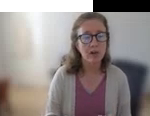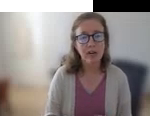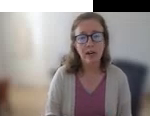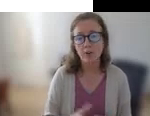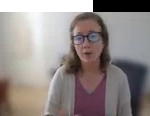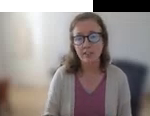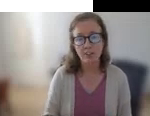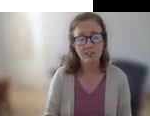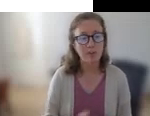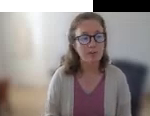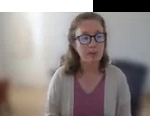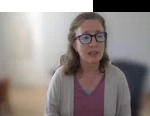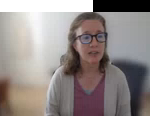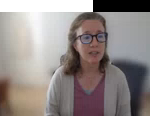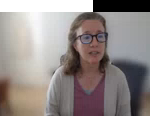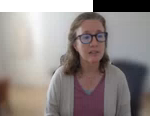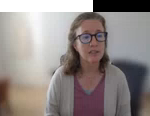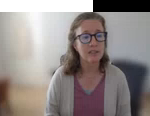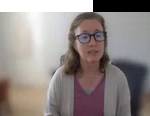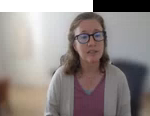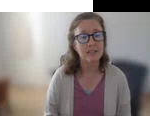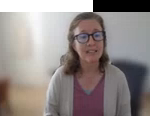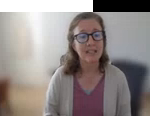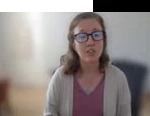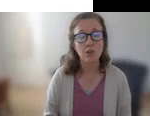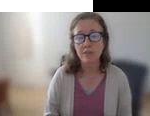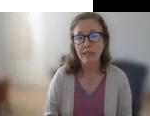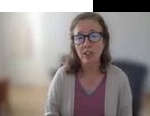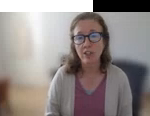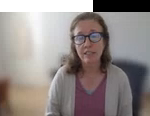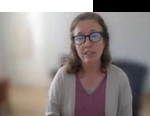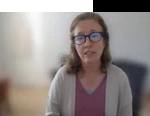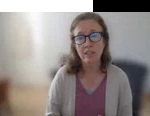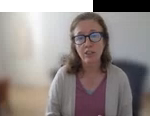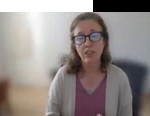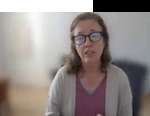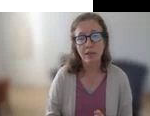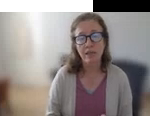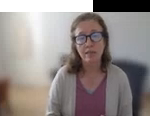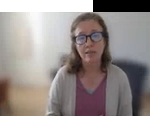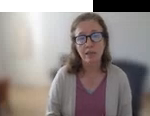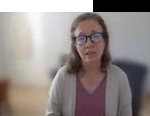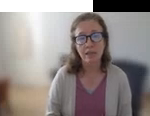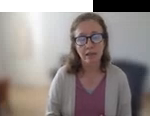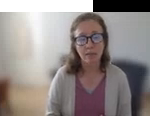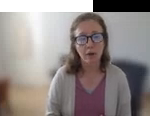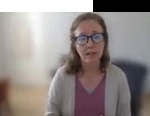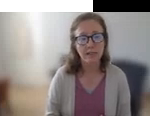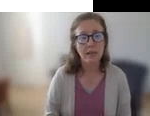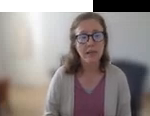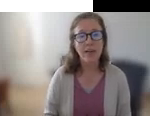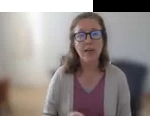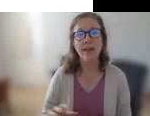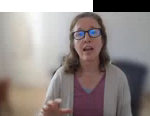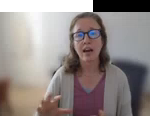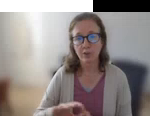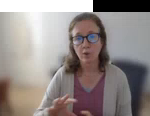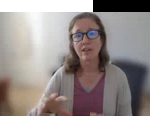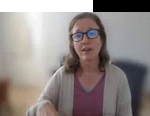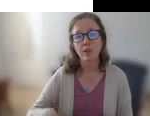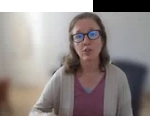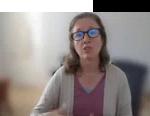and so one suggestion that we've been given is to designate a note taker in your online meetings in Collaborate, and